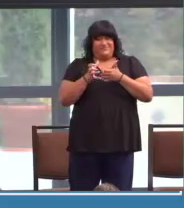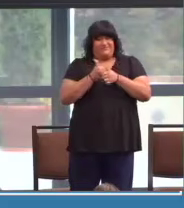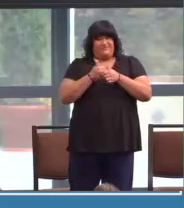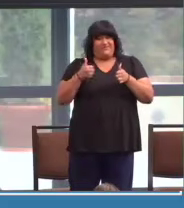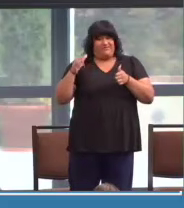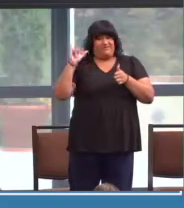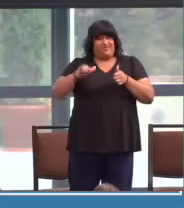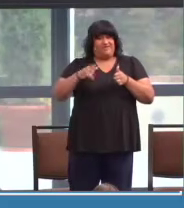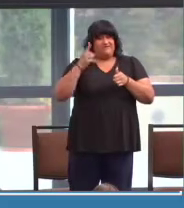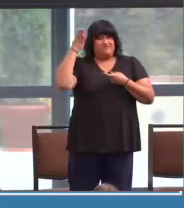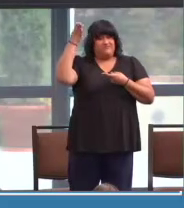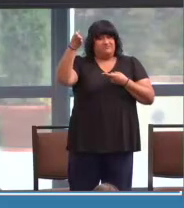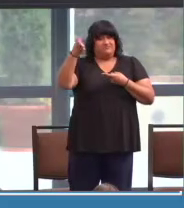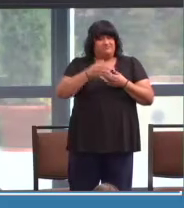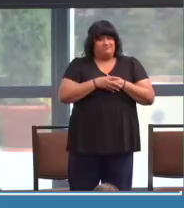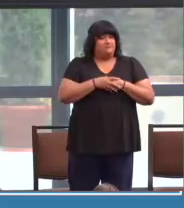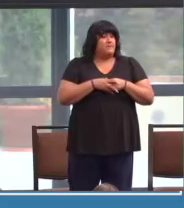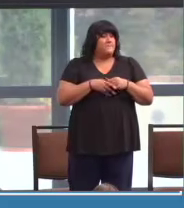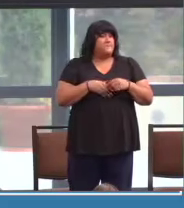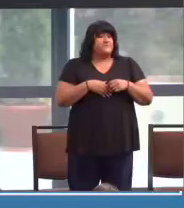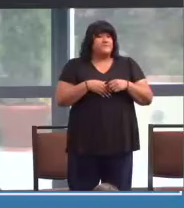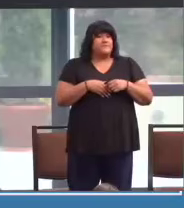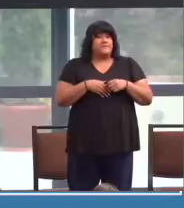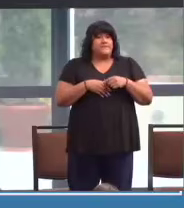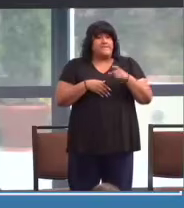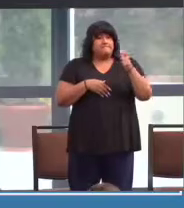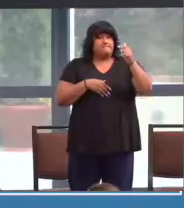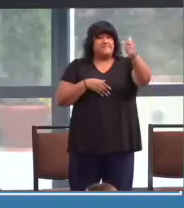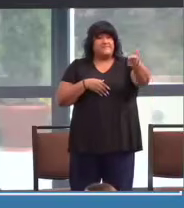it for the future. Okay, we're going to go one.